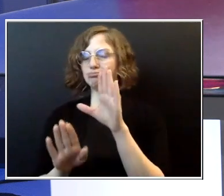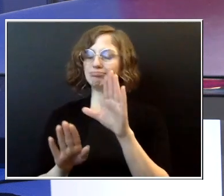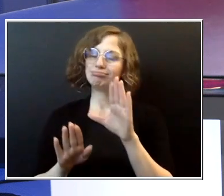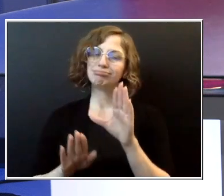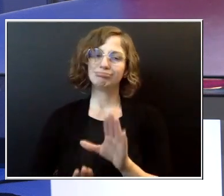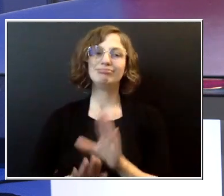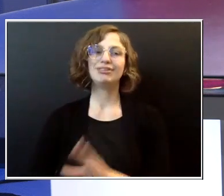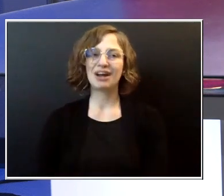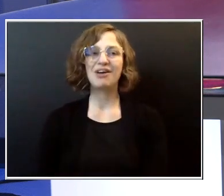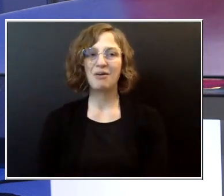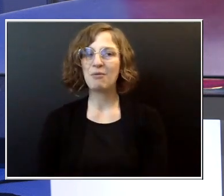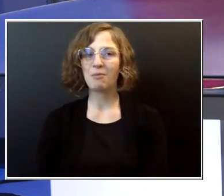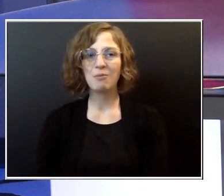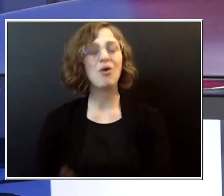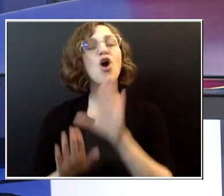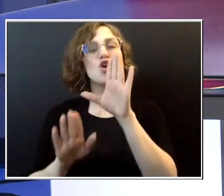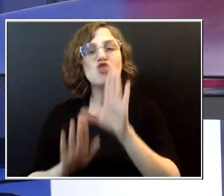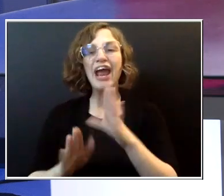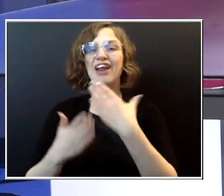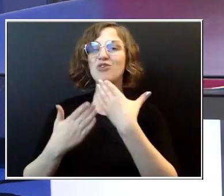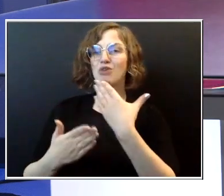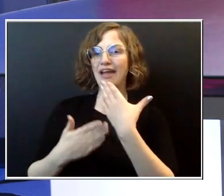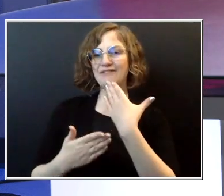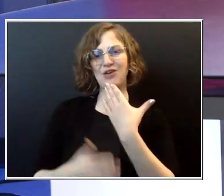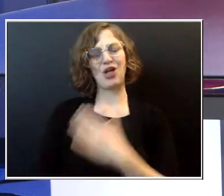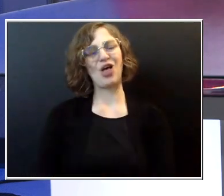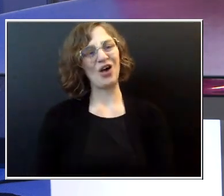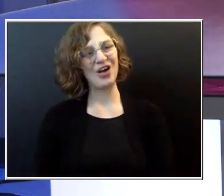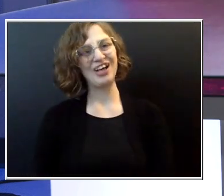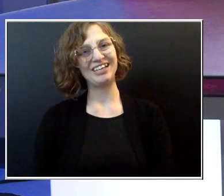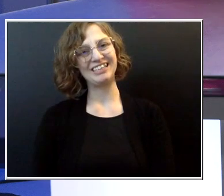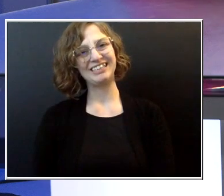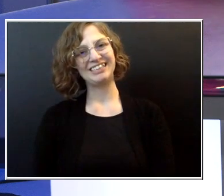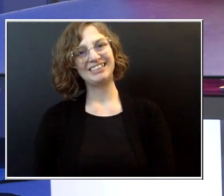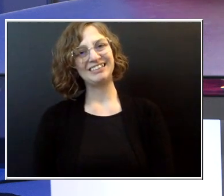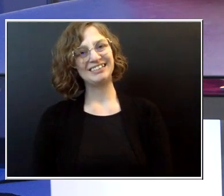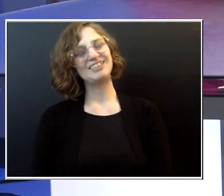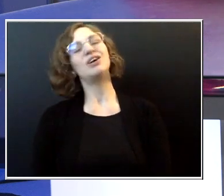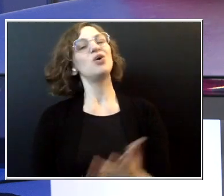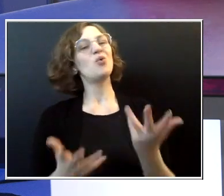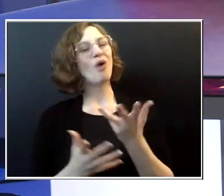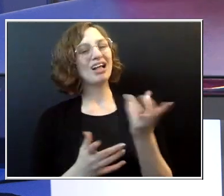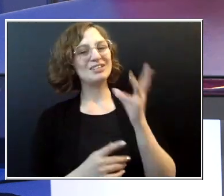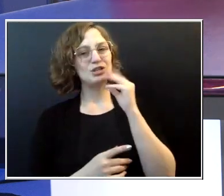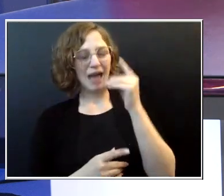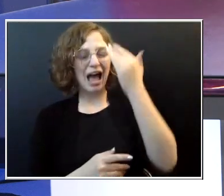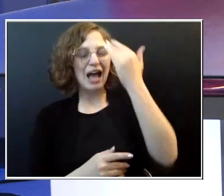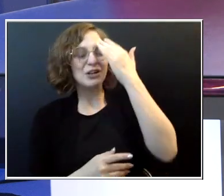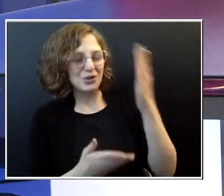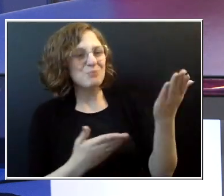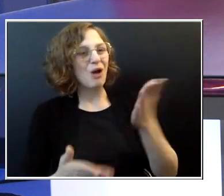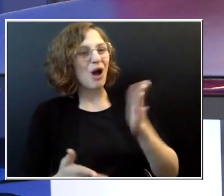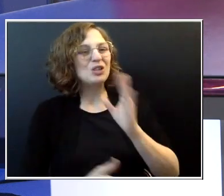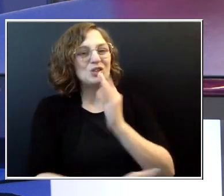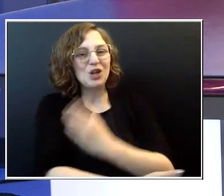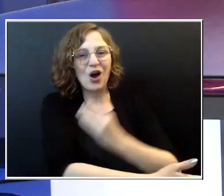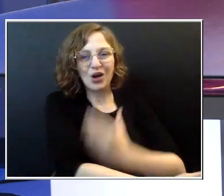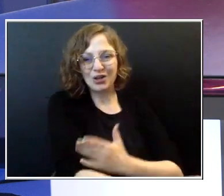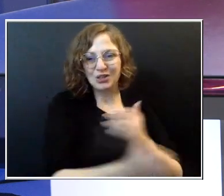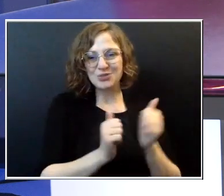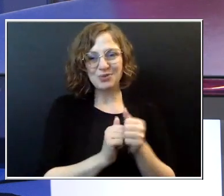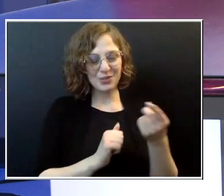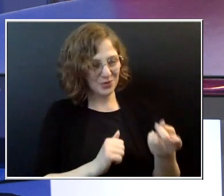I'm and grateful. Great. I know you're grateful. How was it like? I know you brought your daughters in with you this morning. Just what's it like to be here with them and just